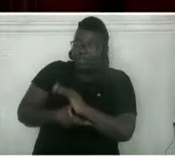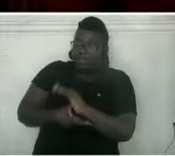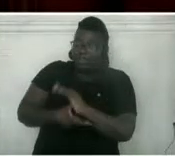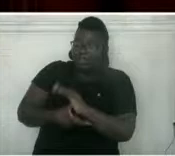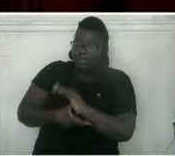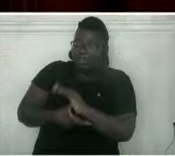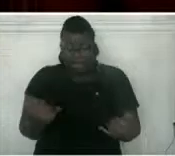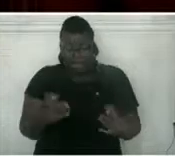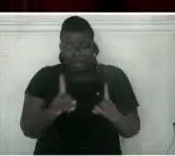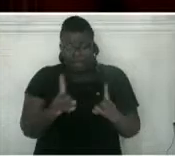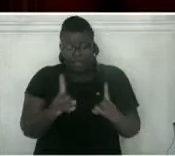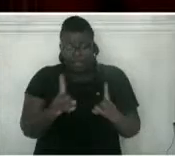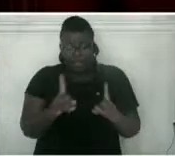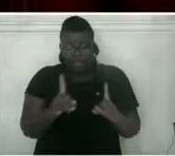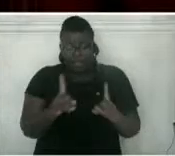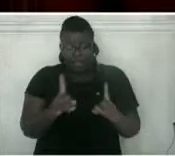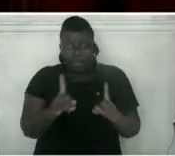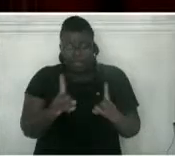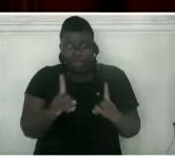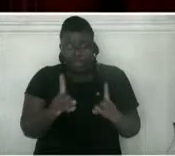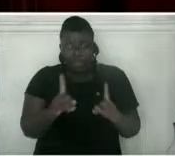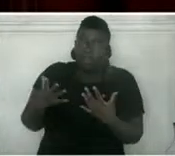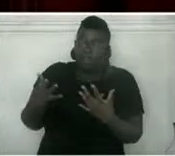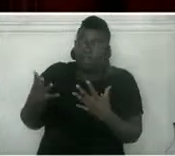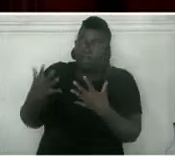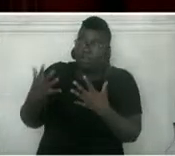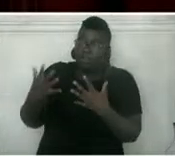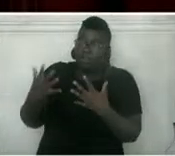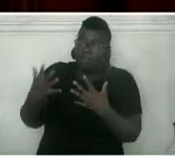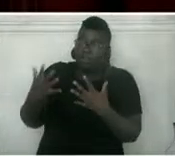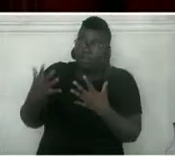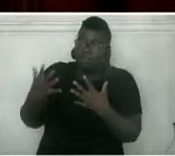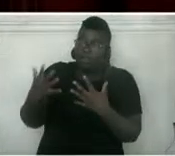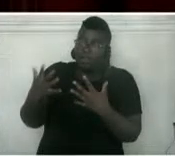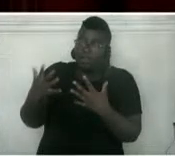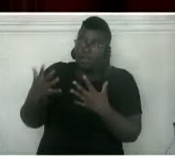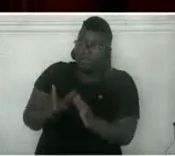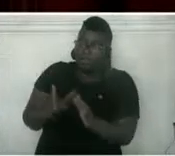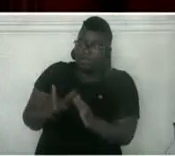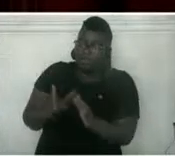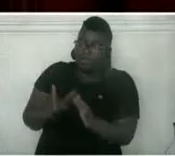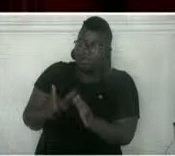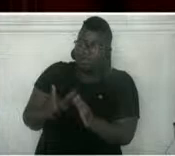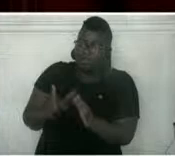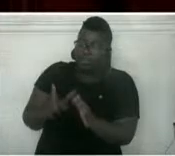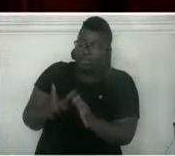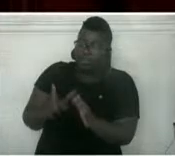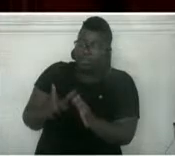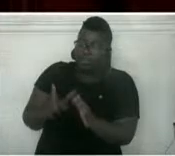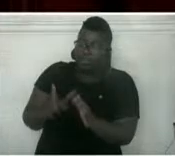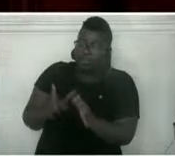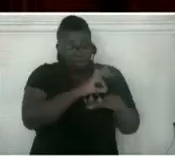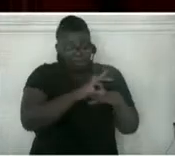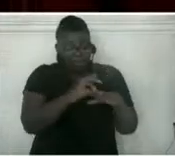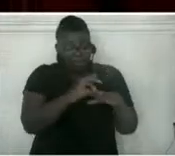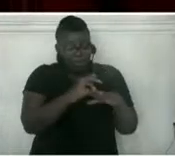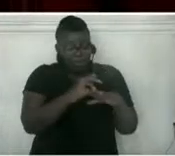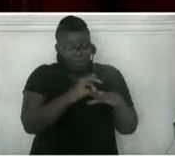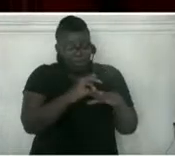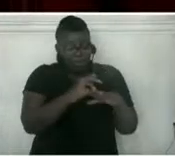now working on the implementation framework. Equally, the master plan for infrastructure